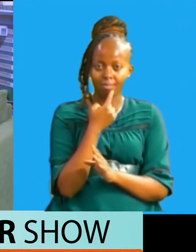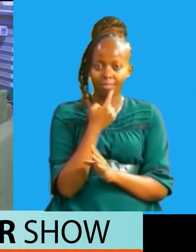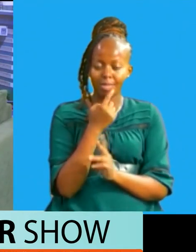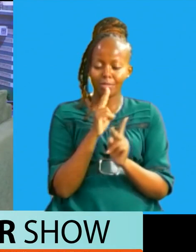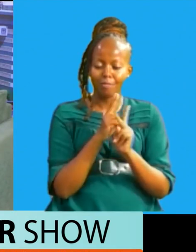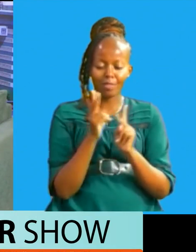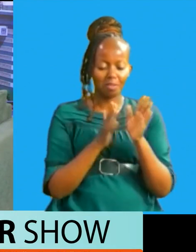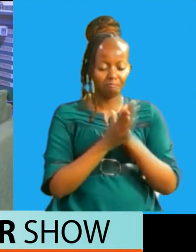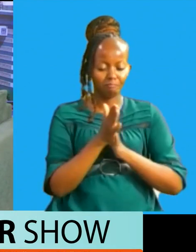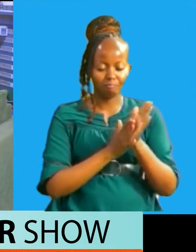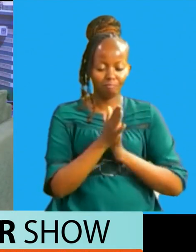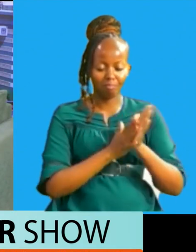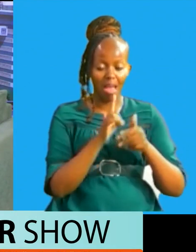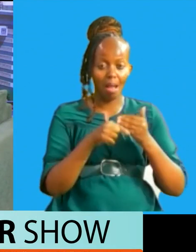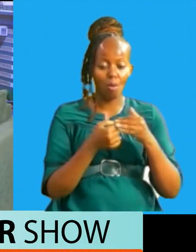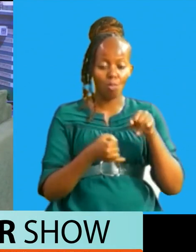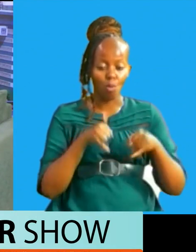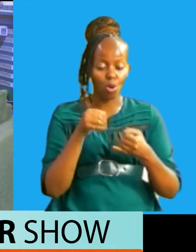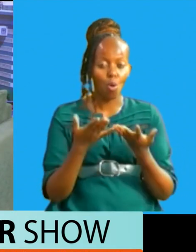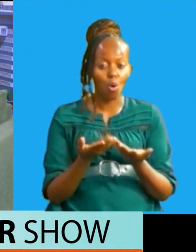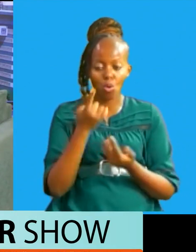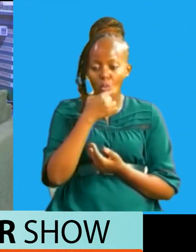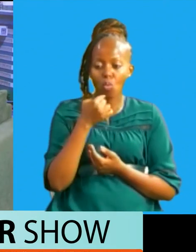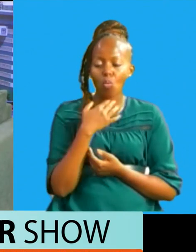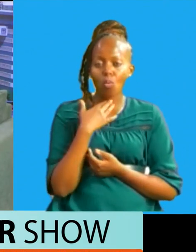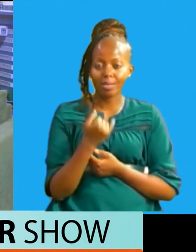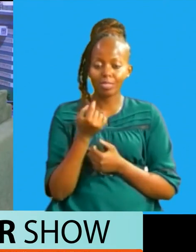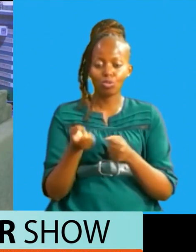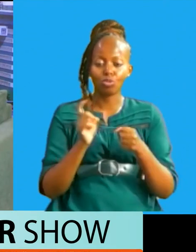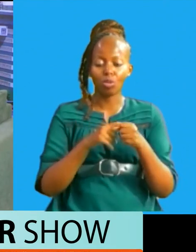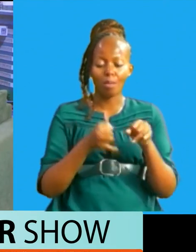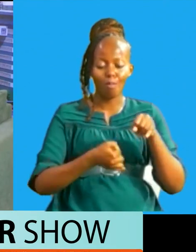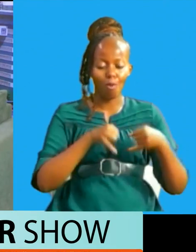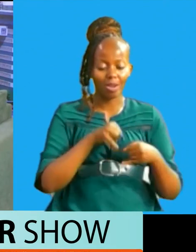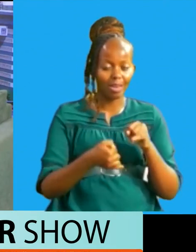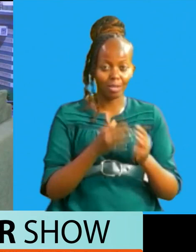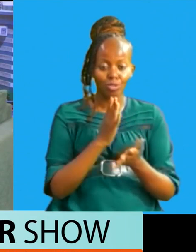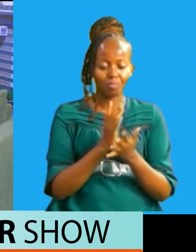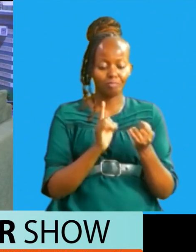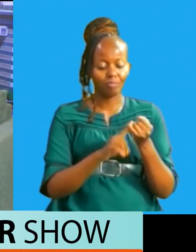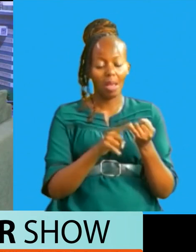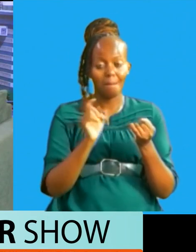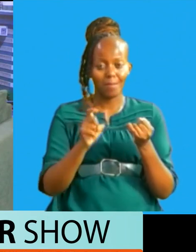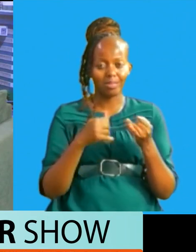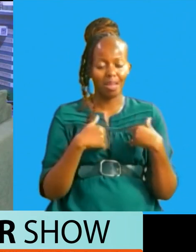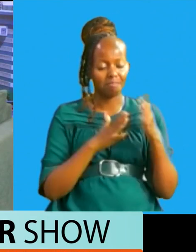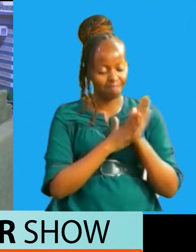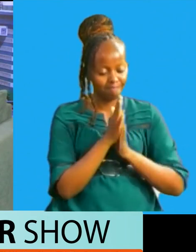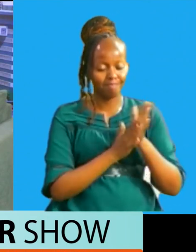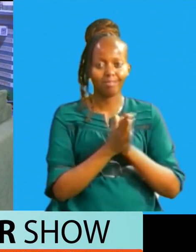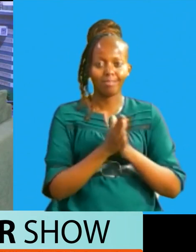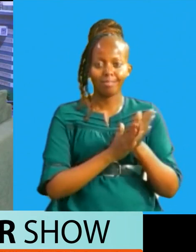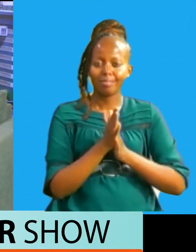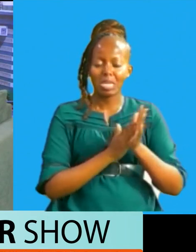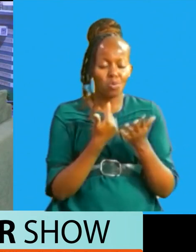very passionate about modeling, or who is looking to joining modeling, is that first of all, you have to have passion in